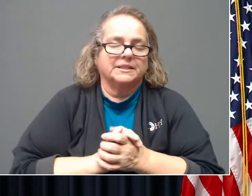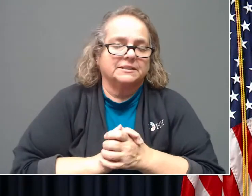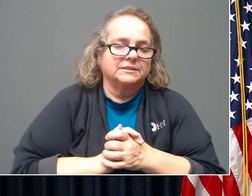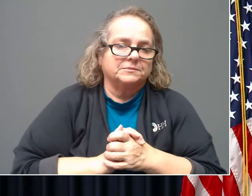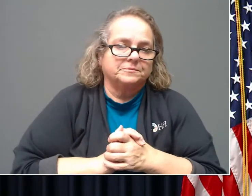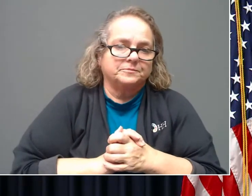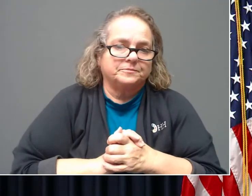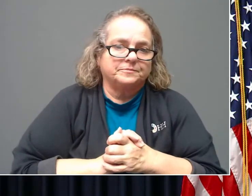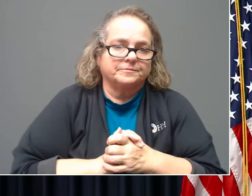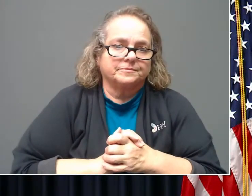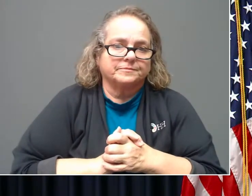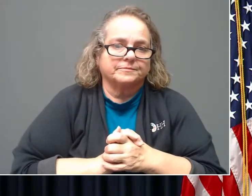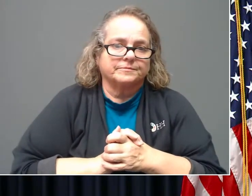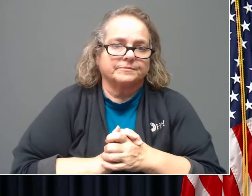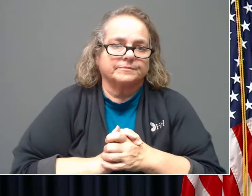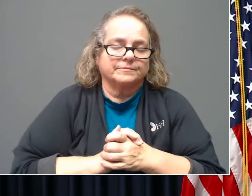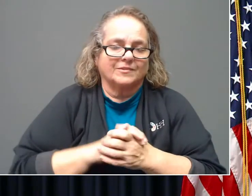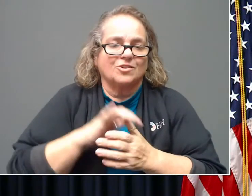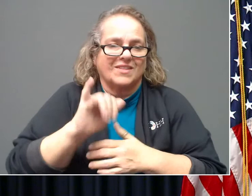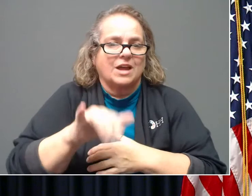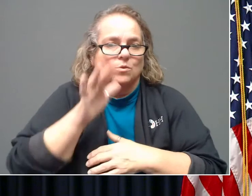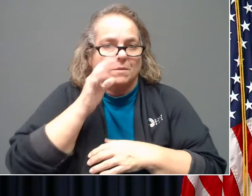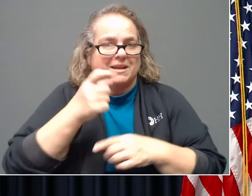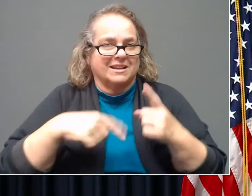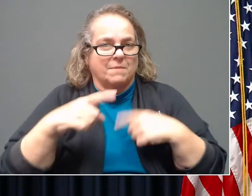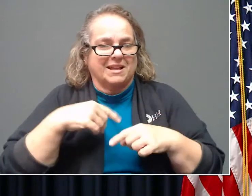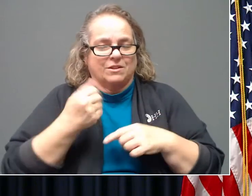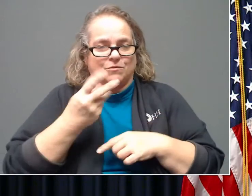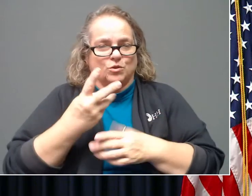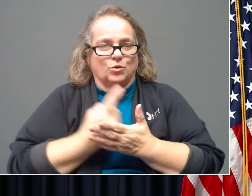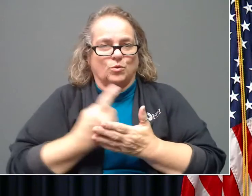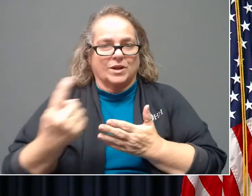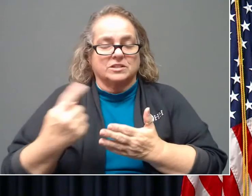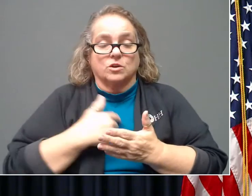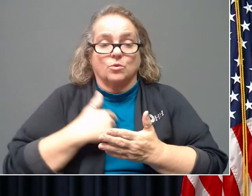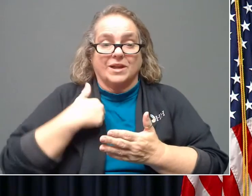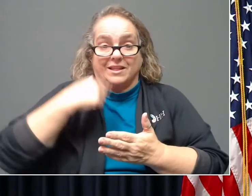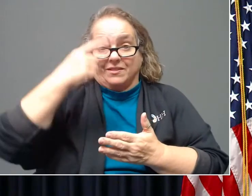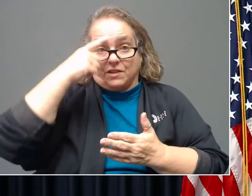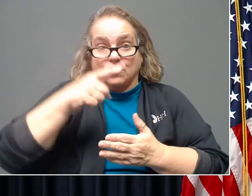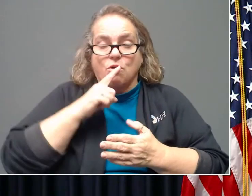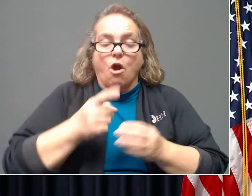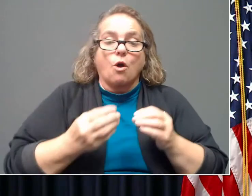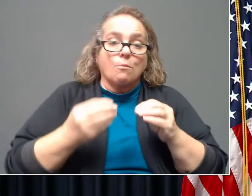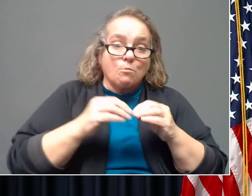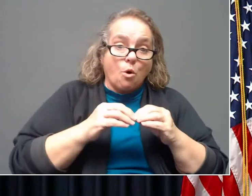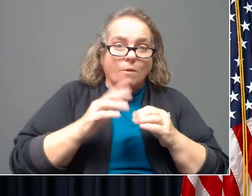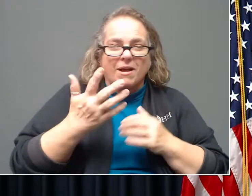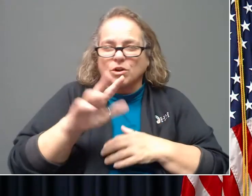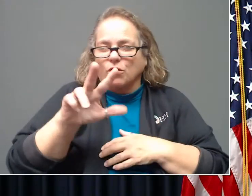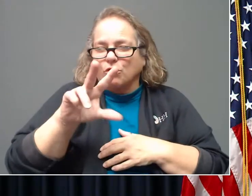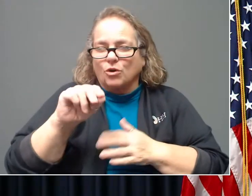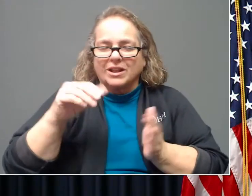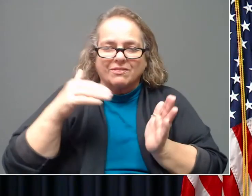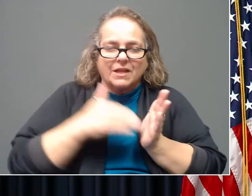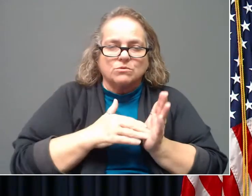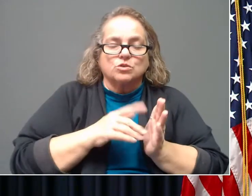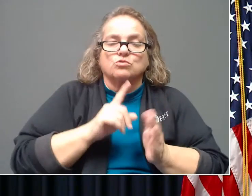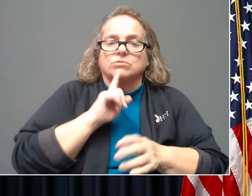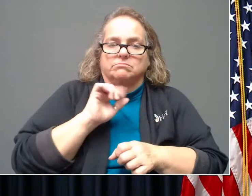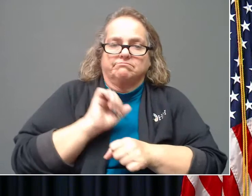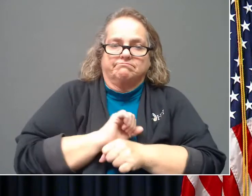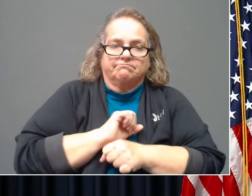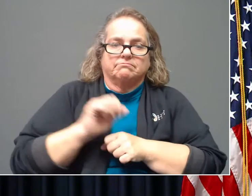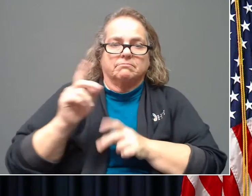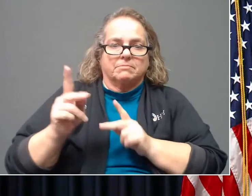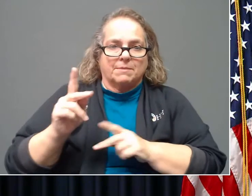forward. So that'll be coming in the coming weeks. Again, we think that there are more like 30,000 real individuals out